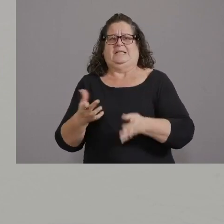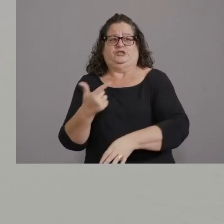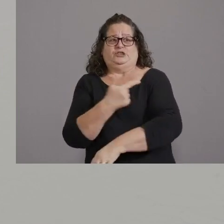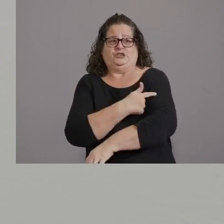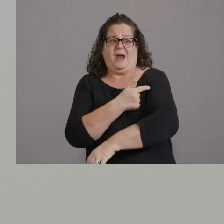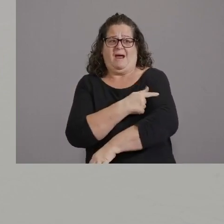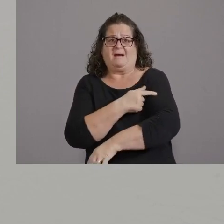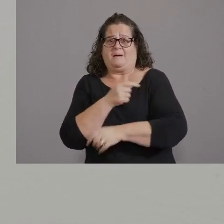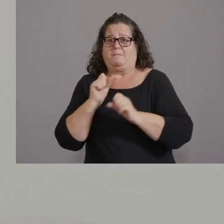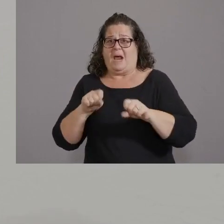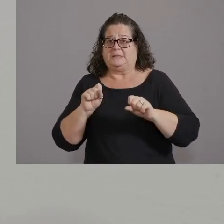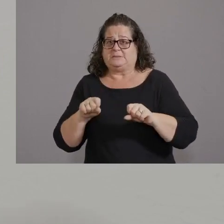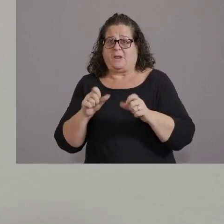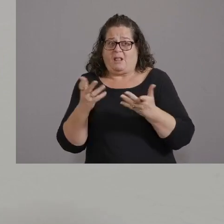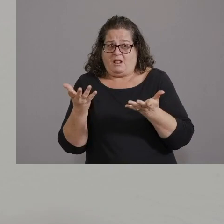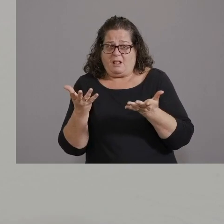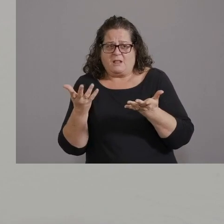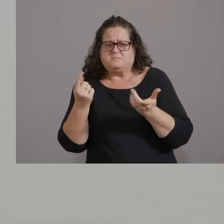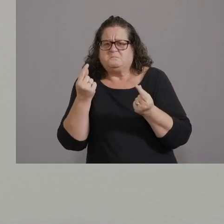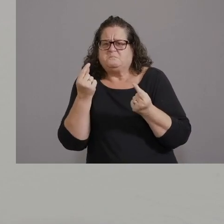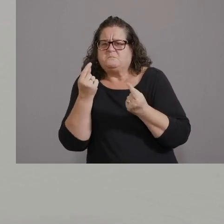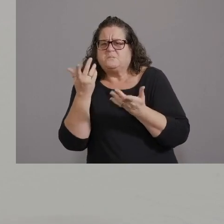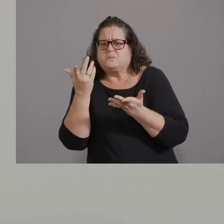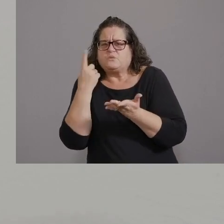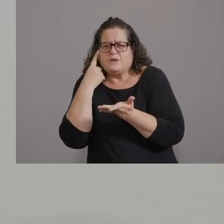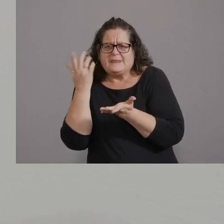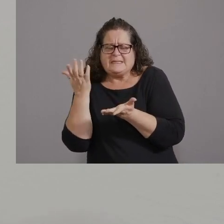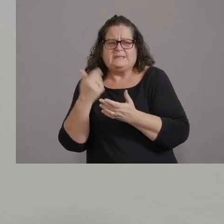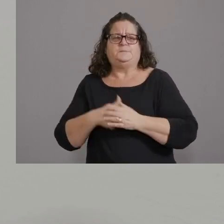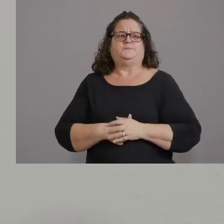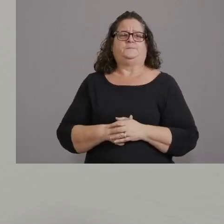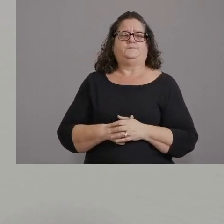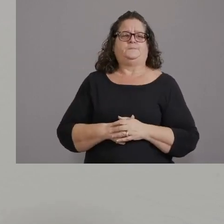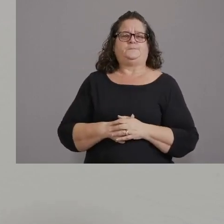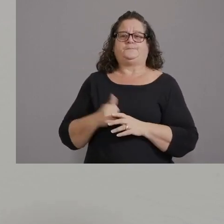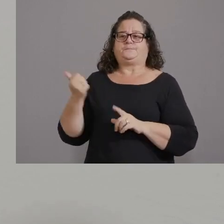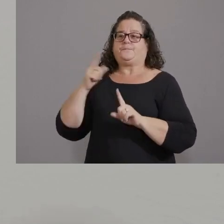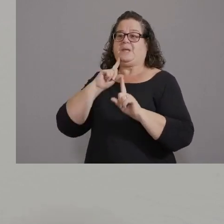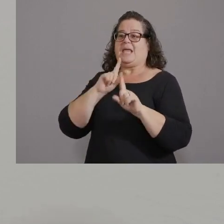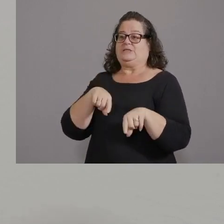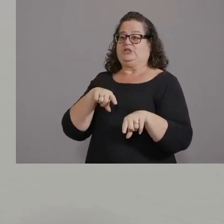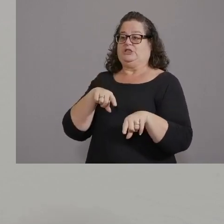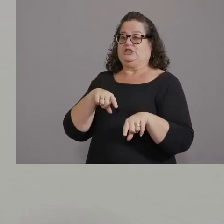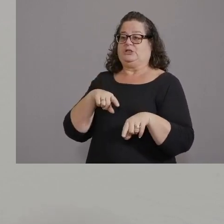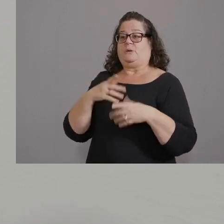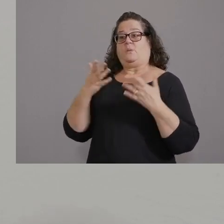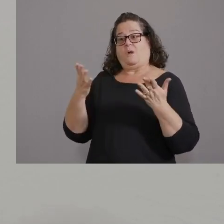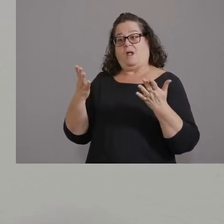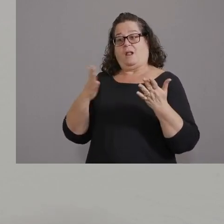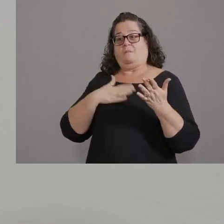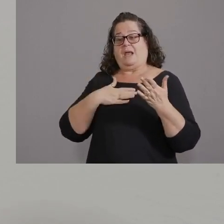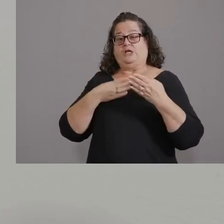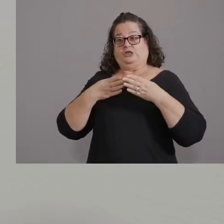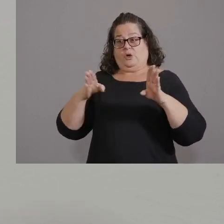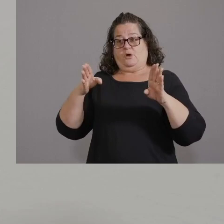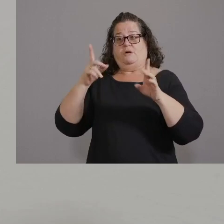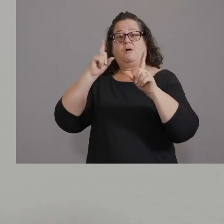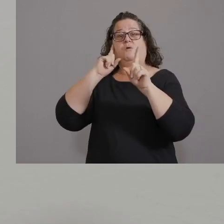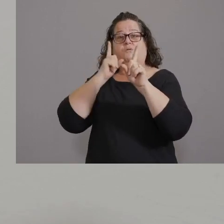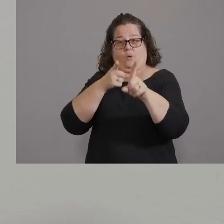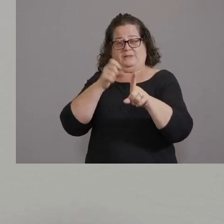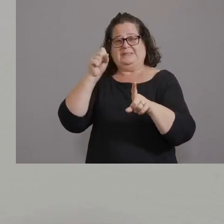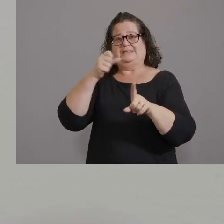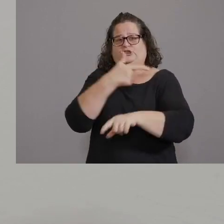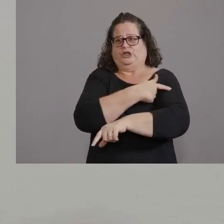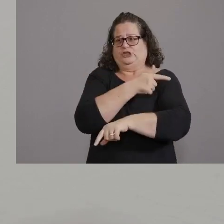I think our overall goal is to get as many shots out there as possible. But what you're specifically talking about is people who are in a car